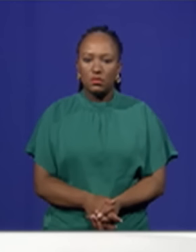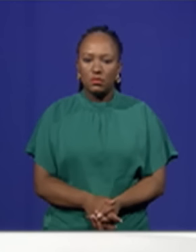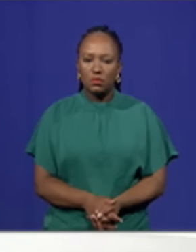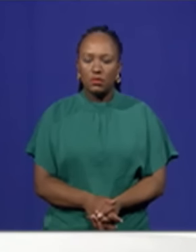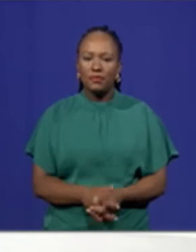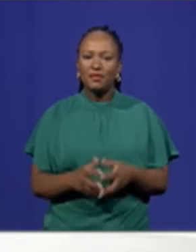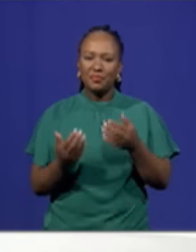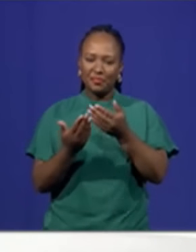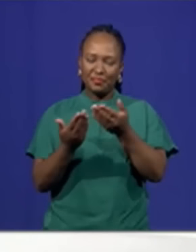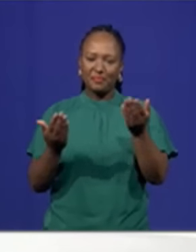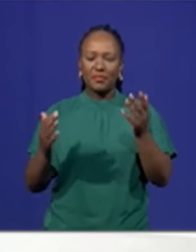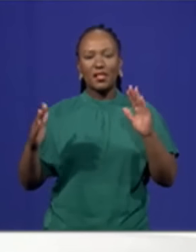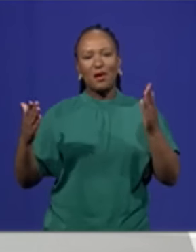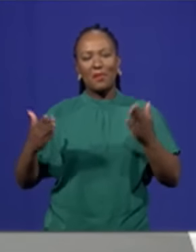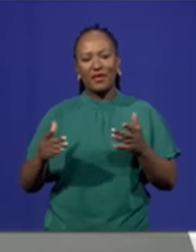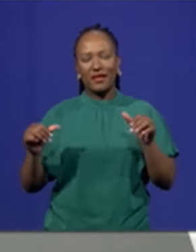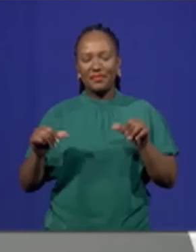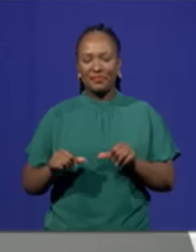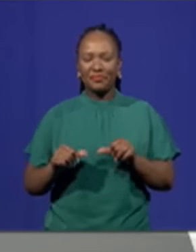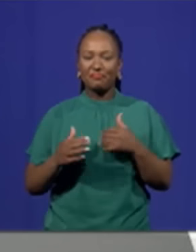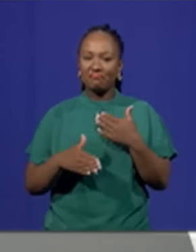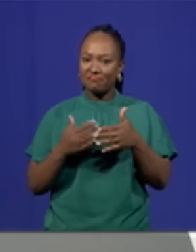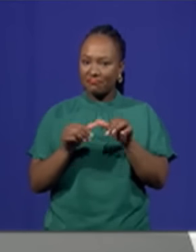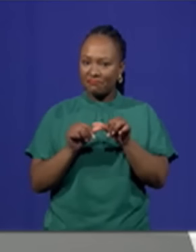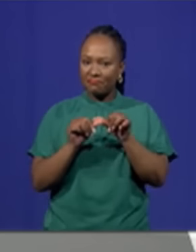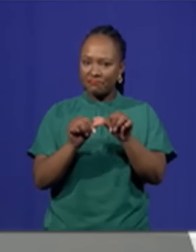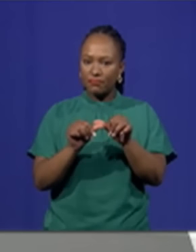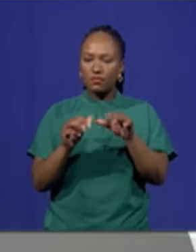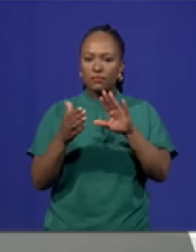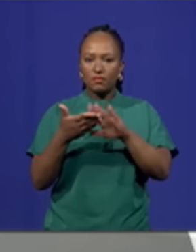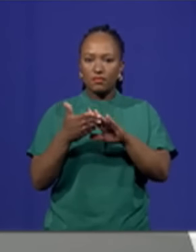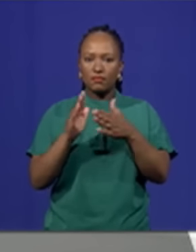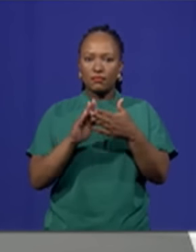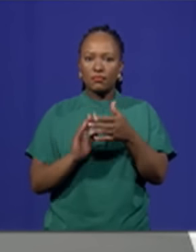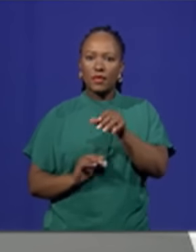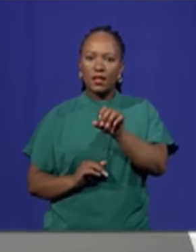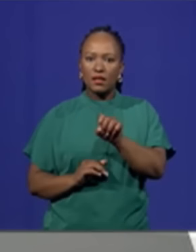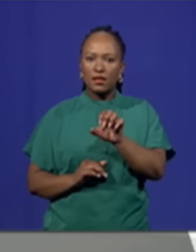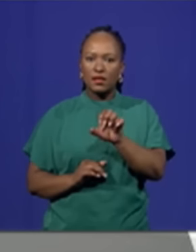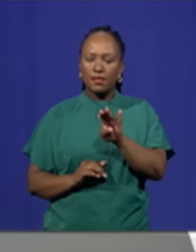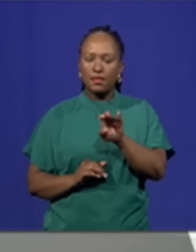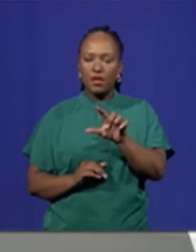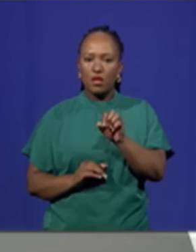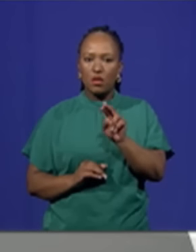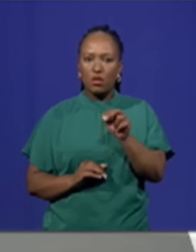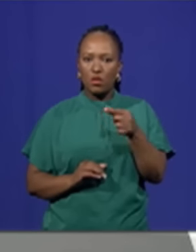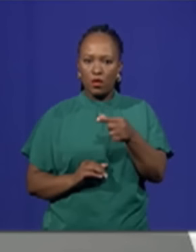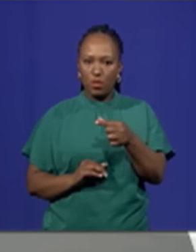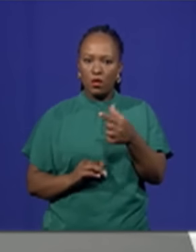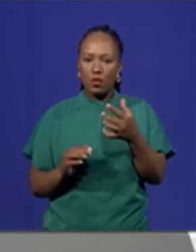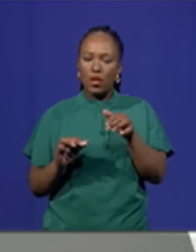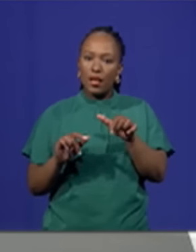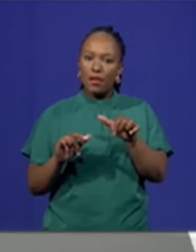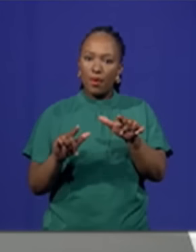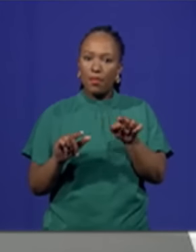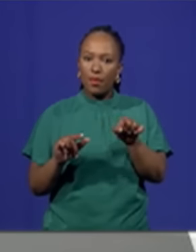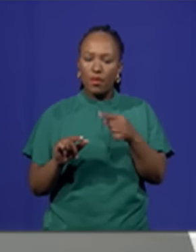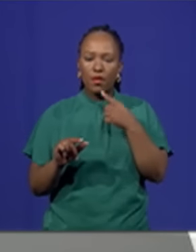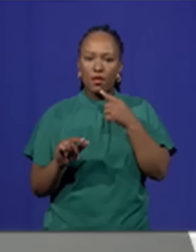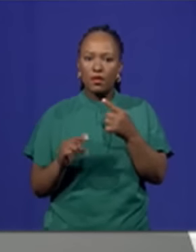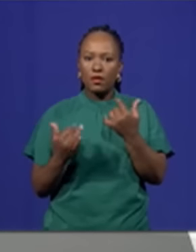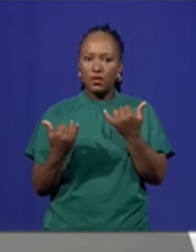Re go amogele mo karolong ya bofelo mo gaetso me re itsweletse ka gore baagi ba kwa Sebilong gaufi le Thabazimbi kwa Limpopo ba amogetse semmuso